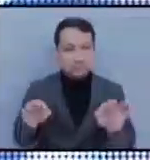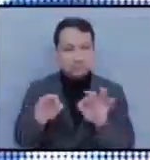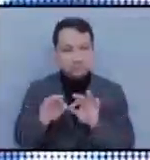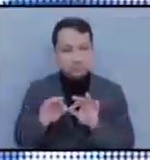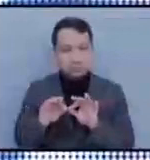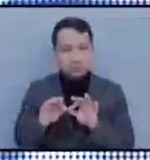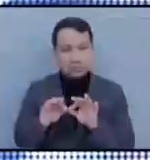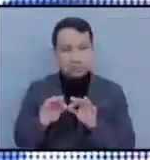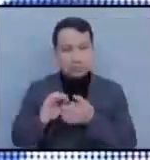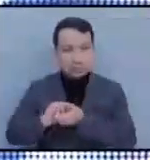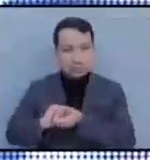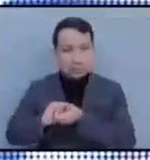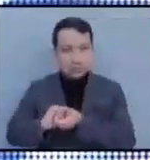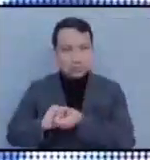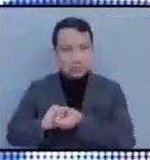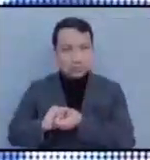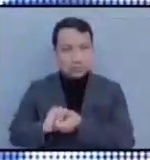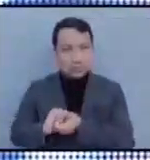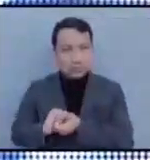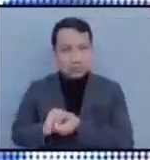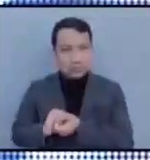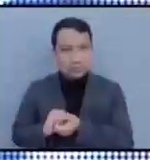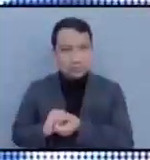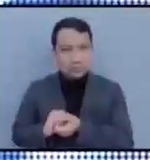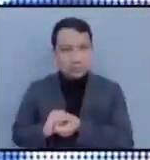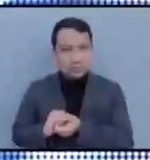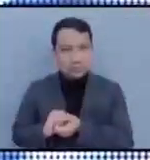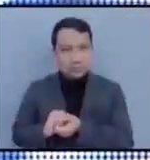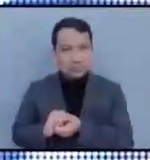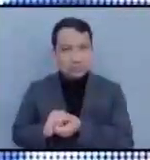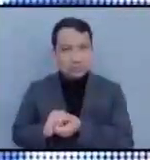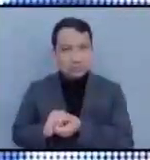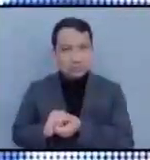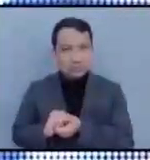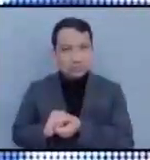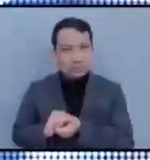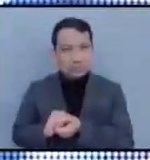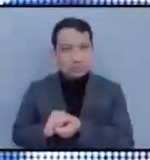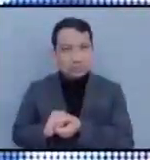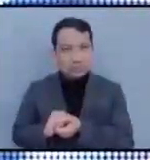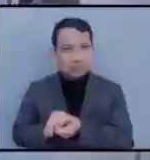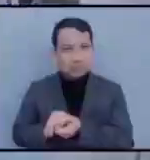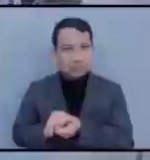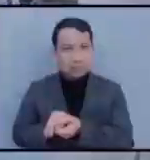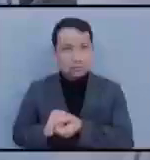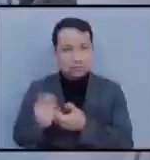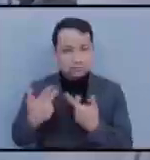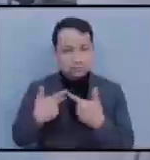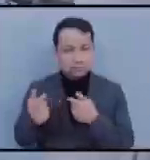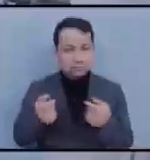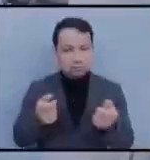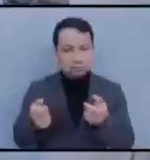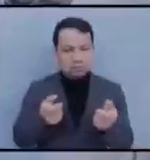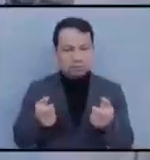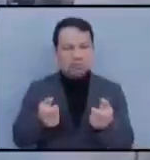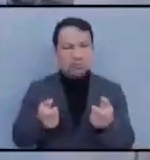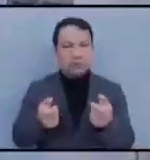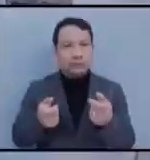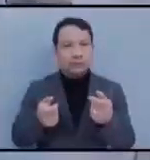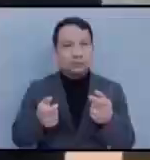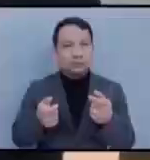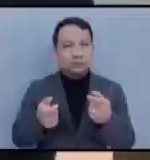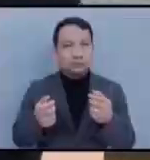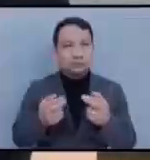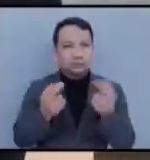and uh to manage the whatever issues well it